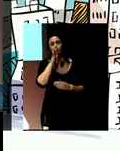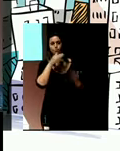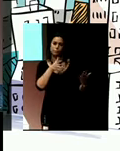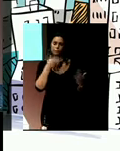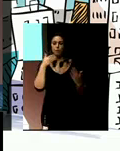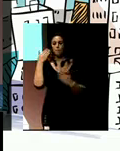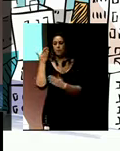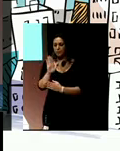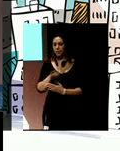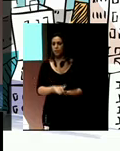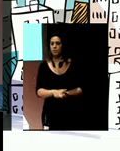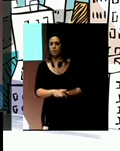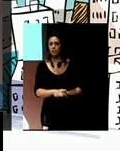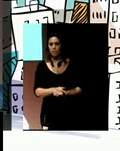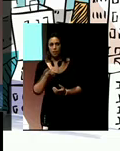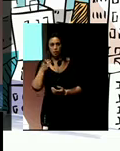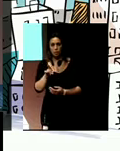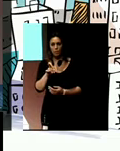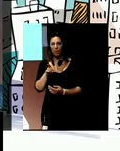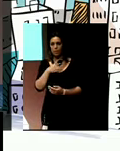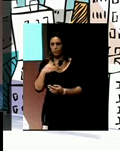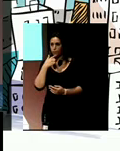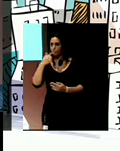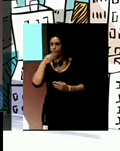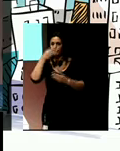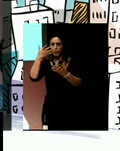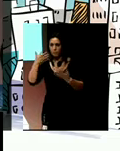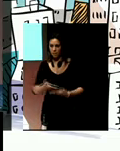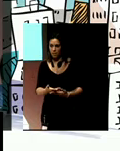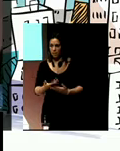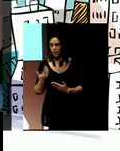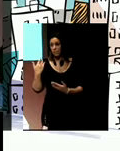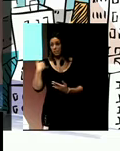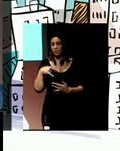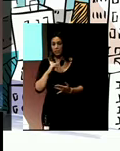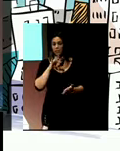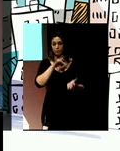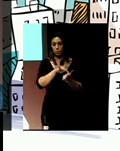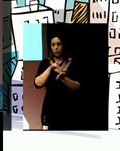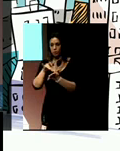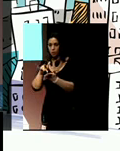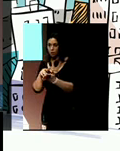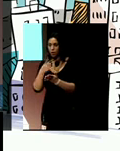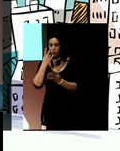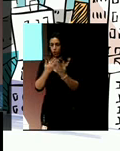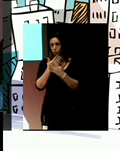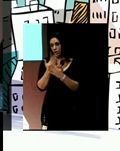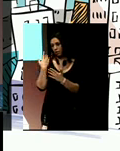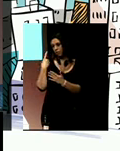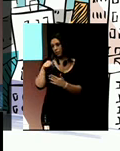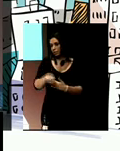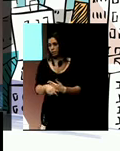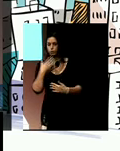your introduction. Once again, I want to welcome everybody. We have already done it. We have talked about